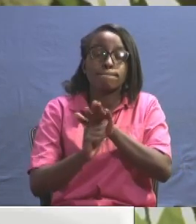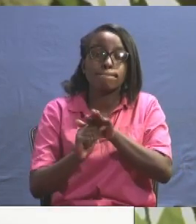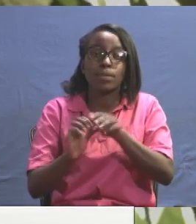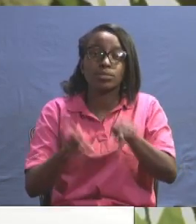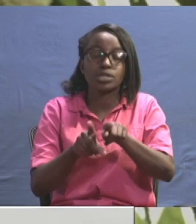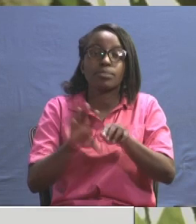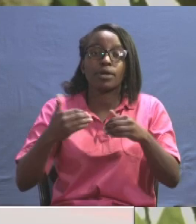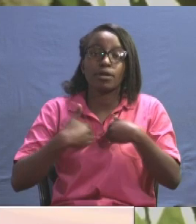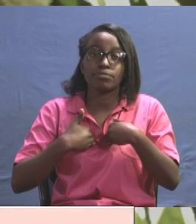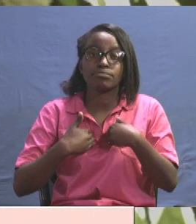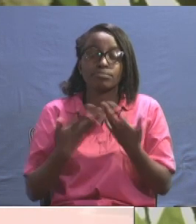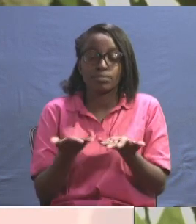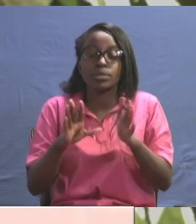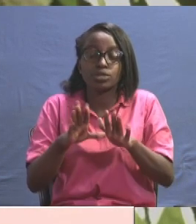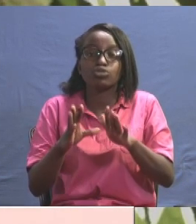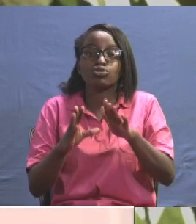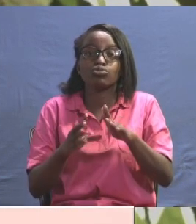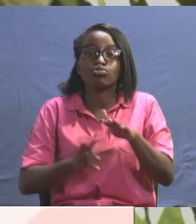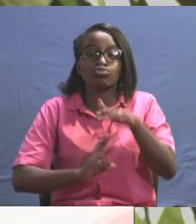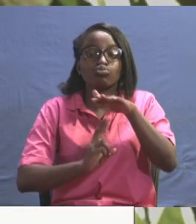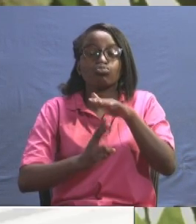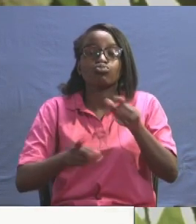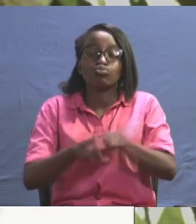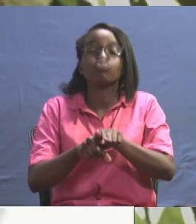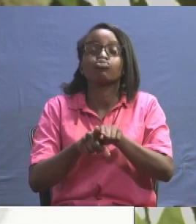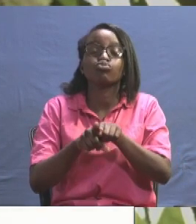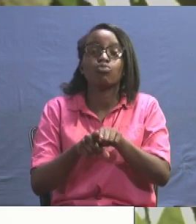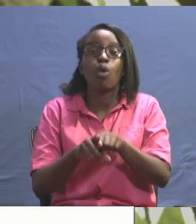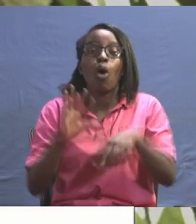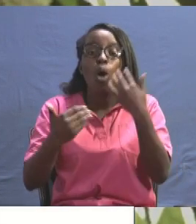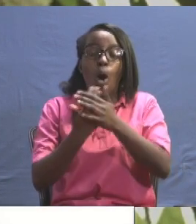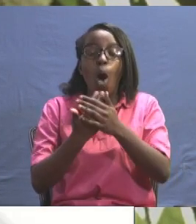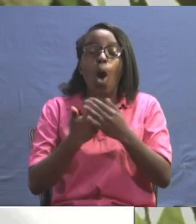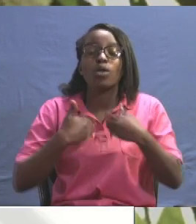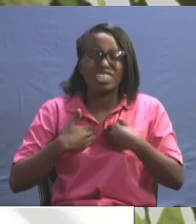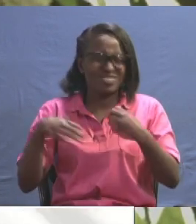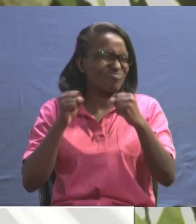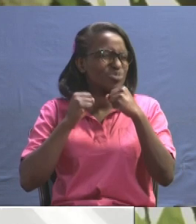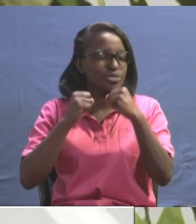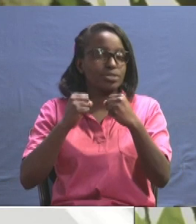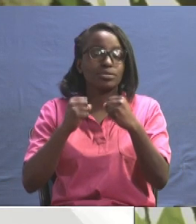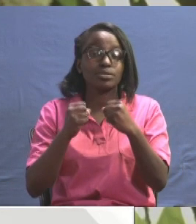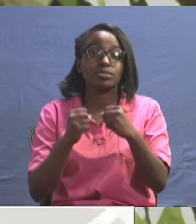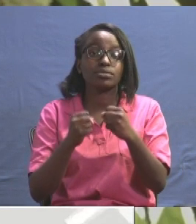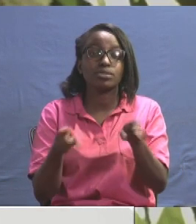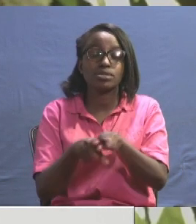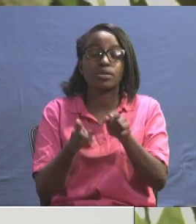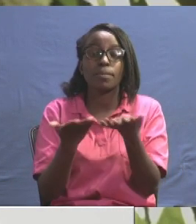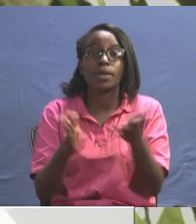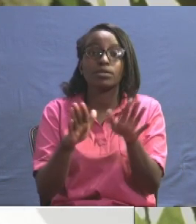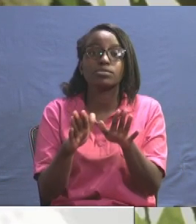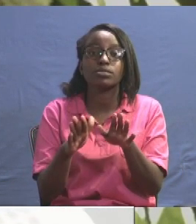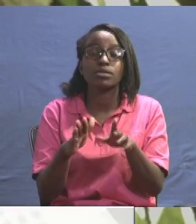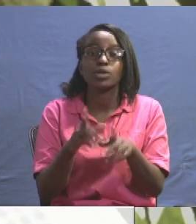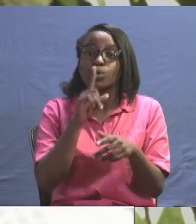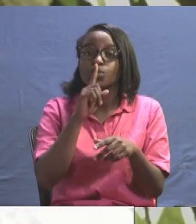party leaders, we have resolved in principle that we are going to strengthen the party by making sure